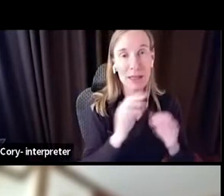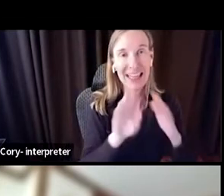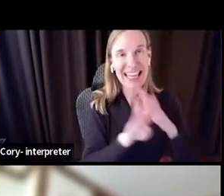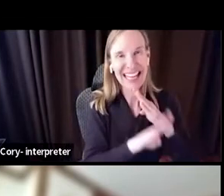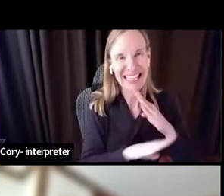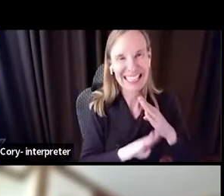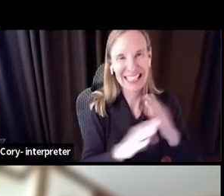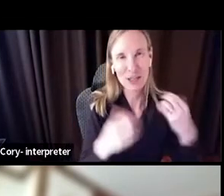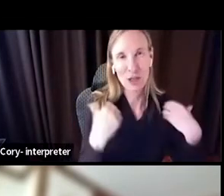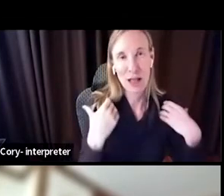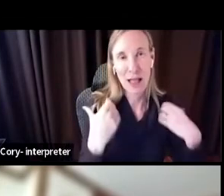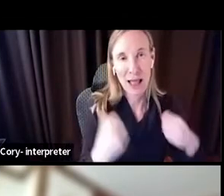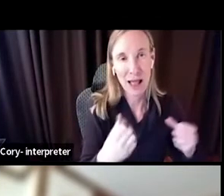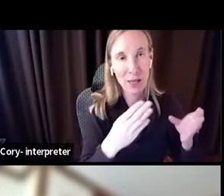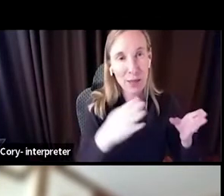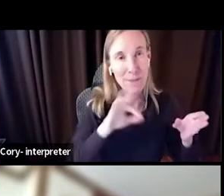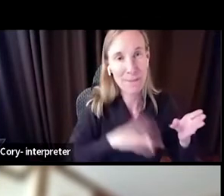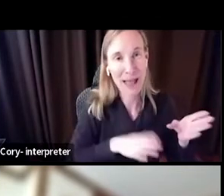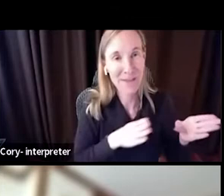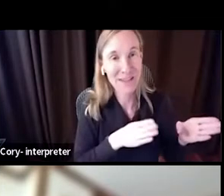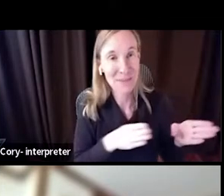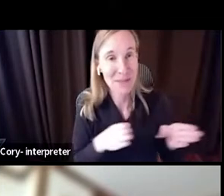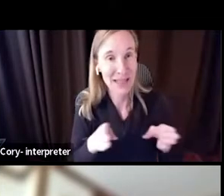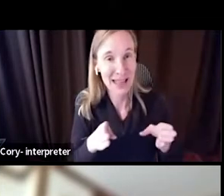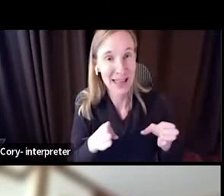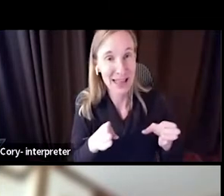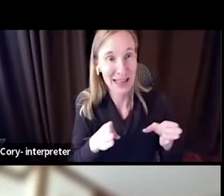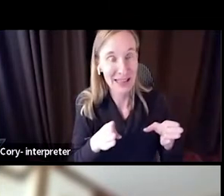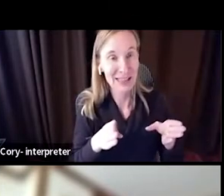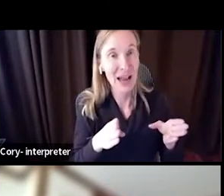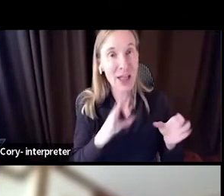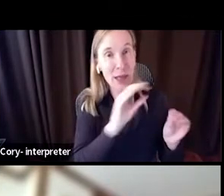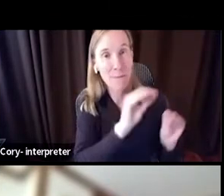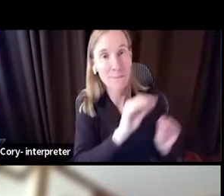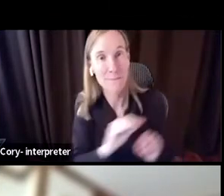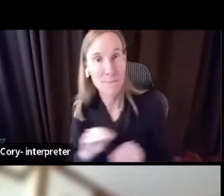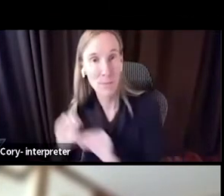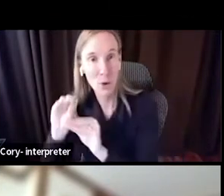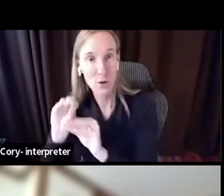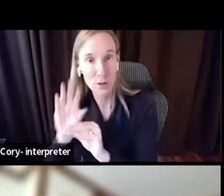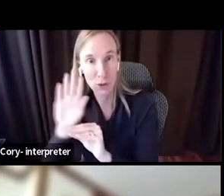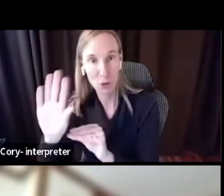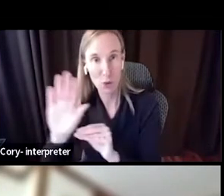just moves that into their coverage as well?